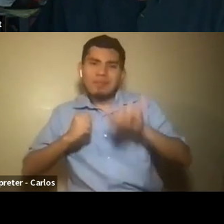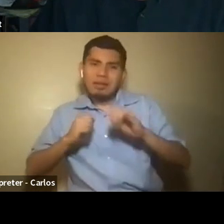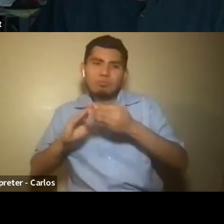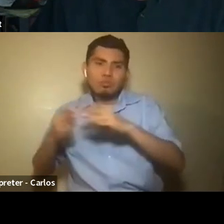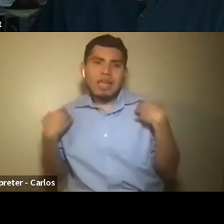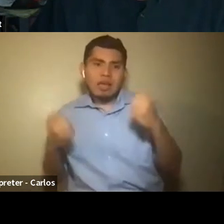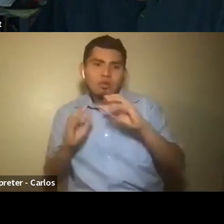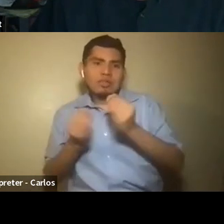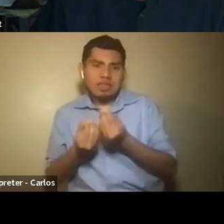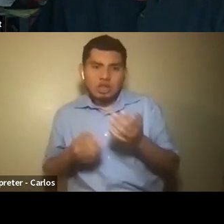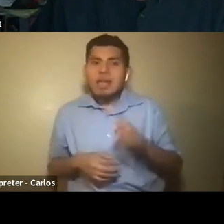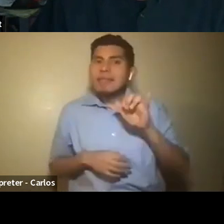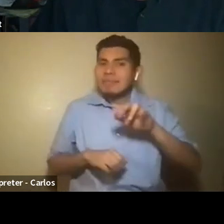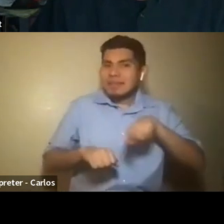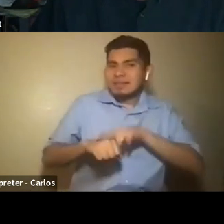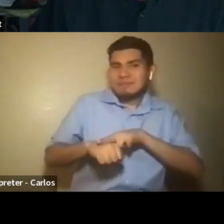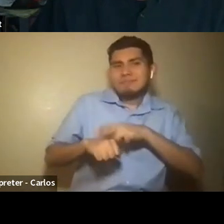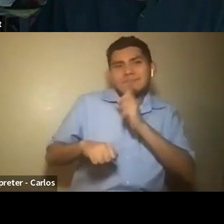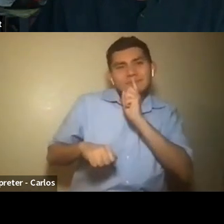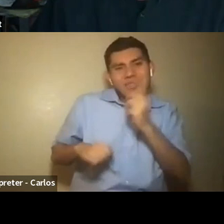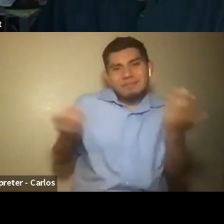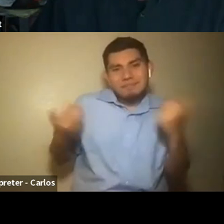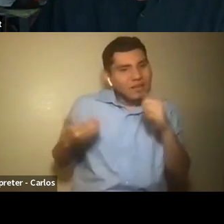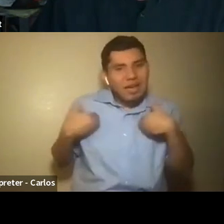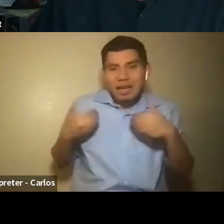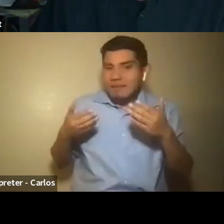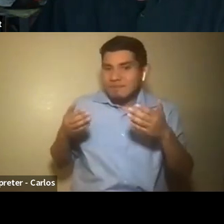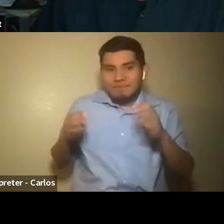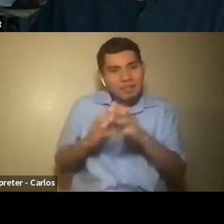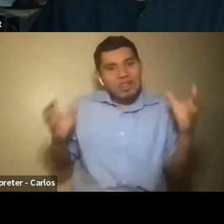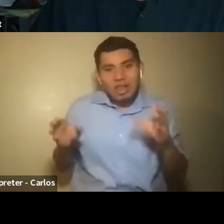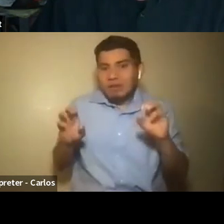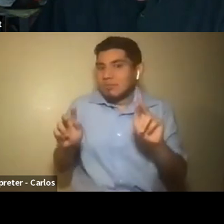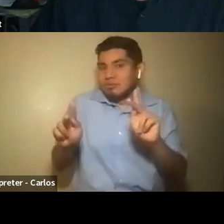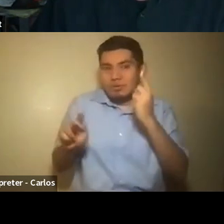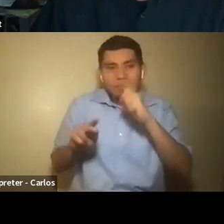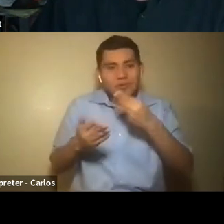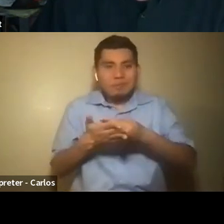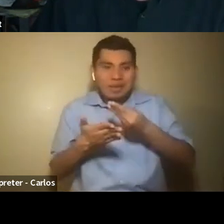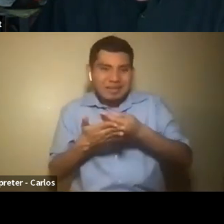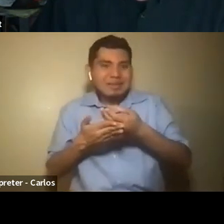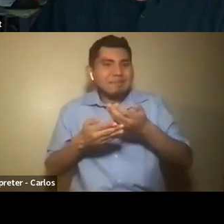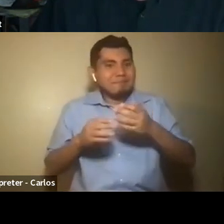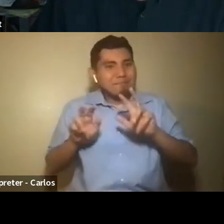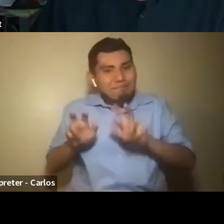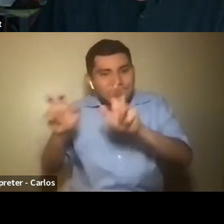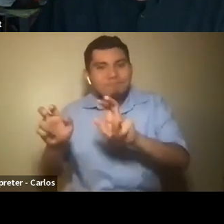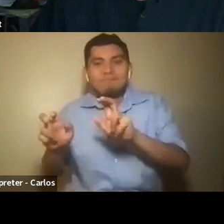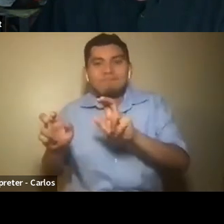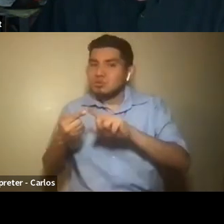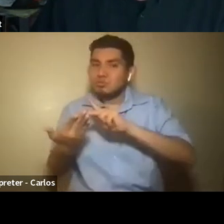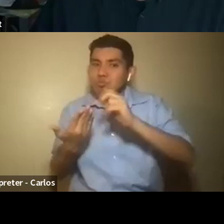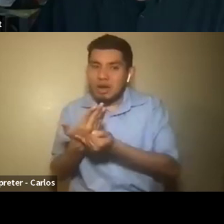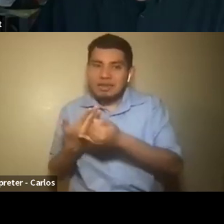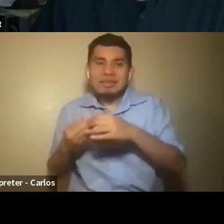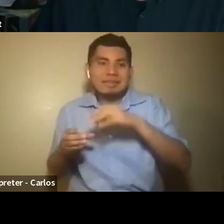these organizations is that there are not a lot of opportunities to spend this kind of money on functional projects within Santa Monica.